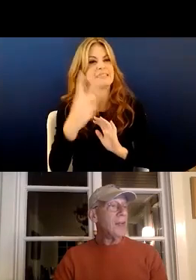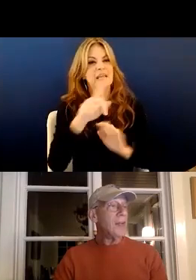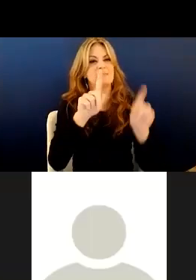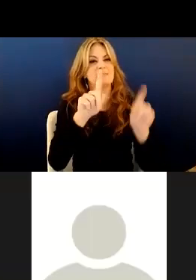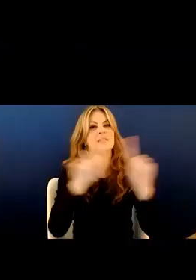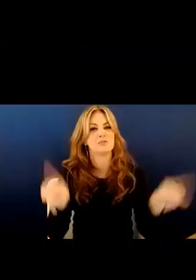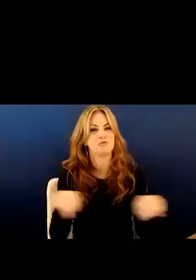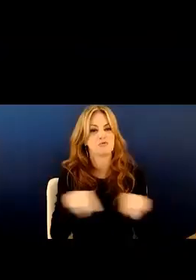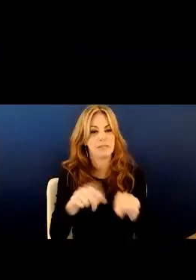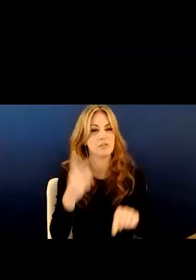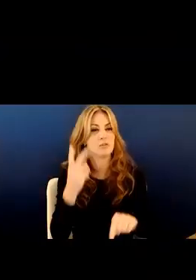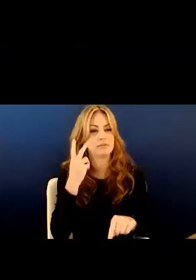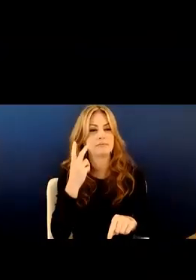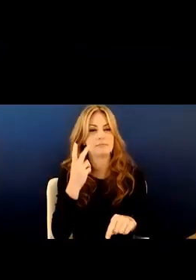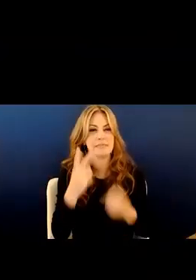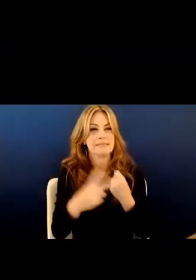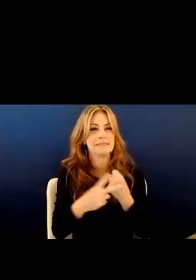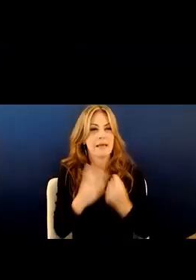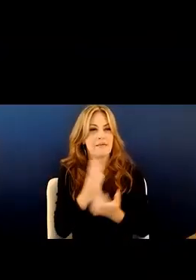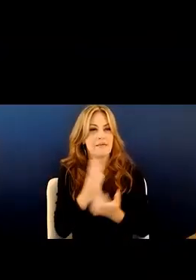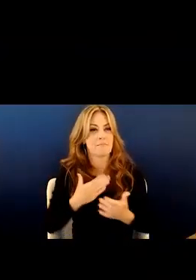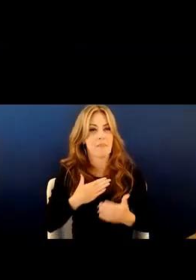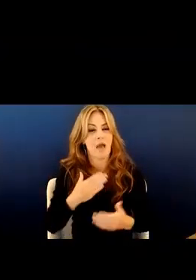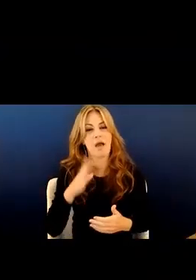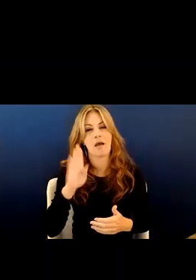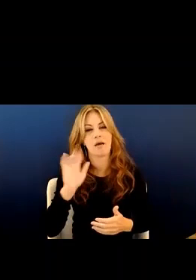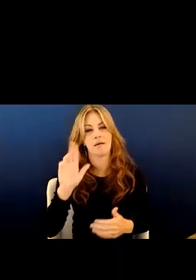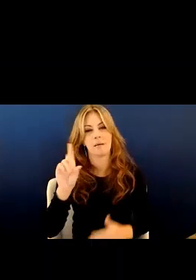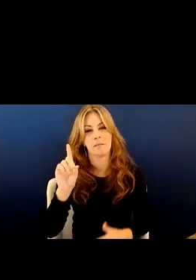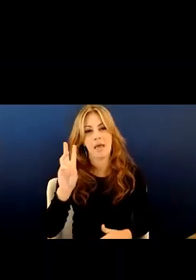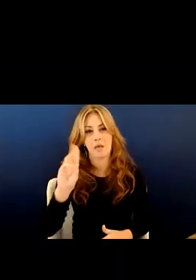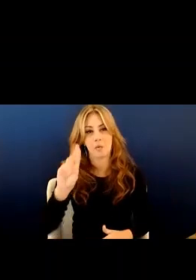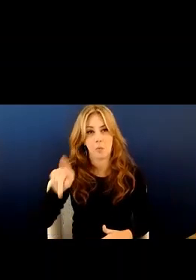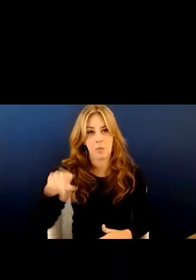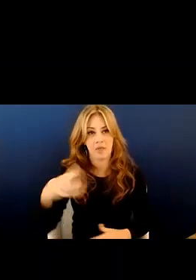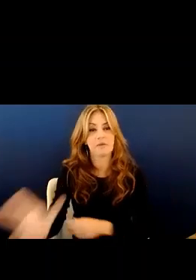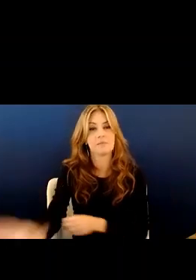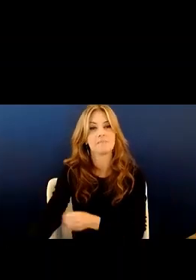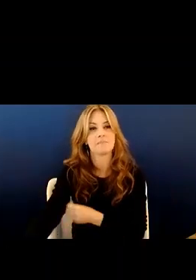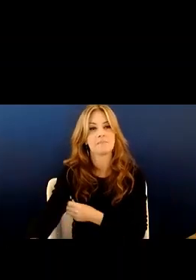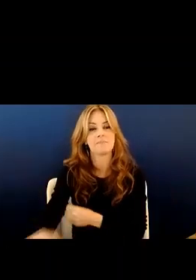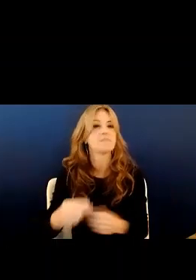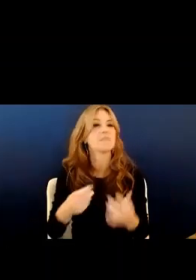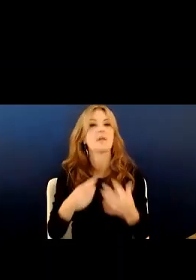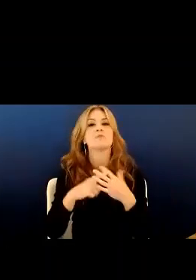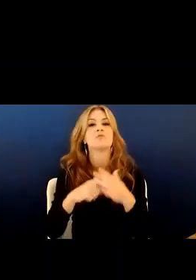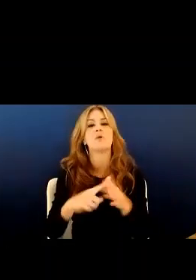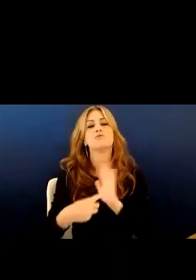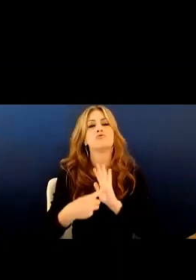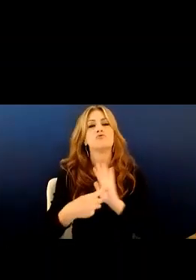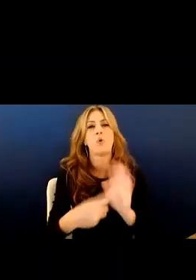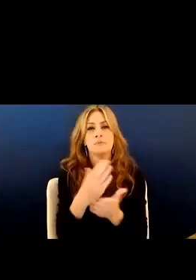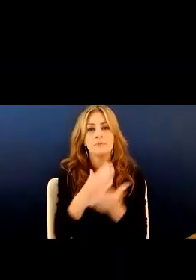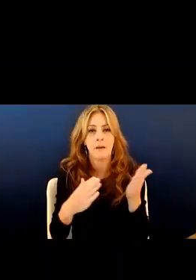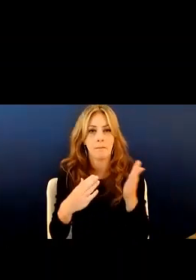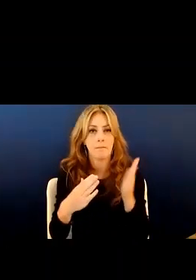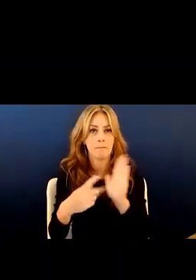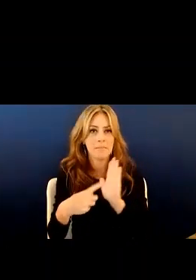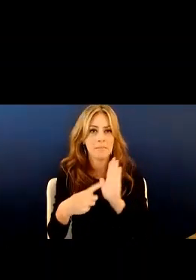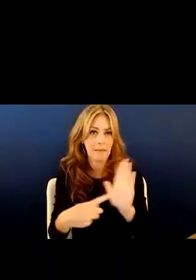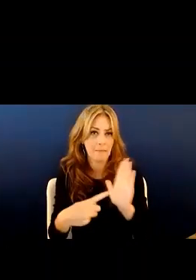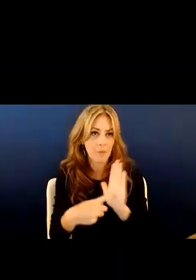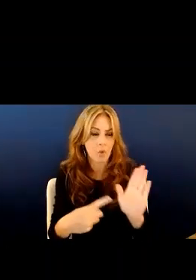little bandwidth here. So what I'm going to do is just start by showing you some examples of